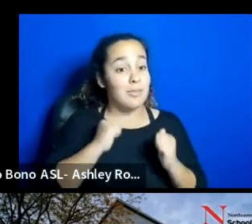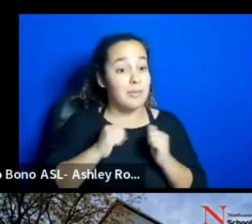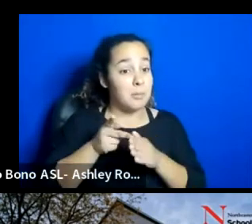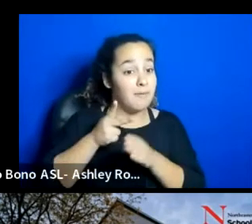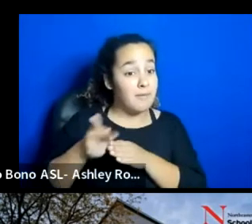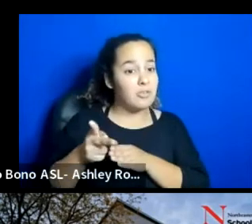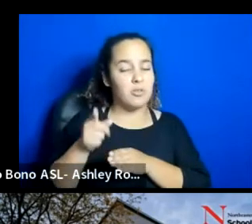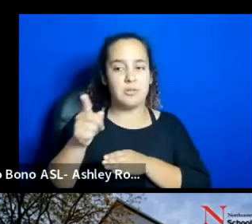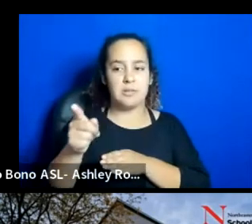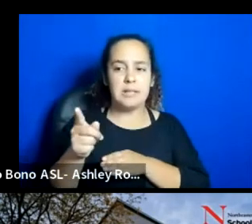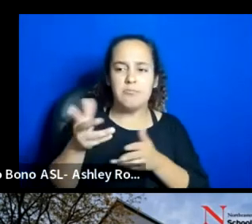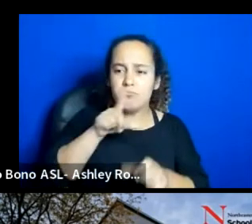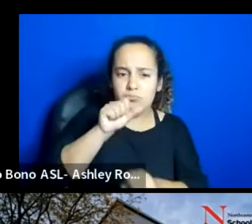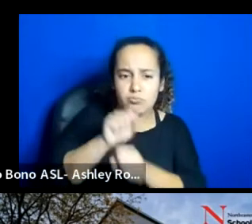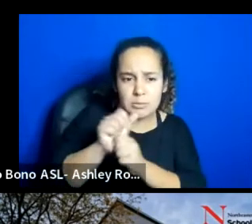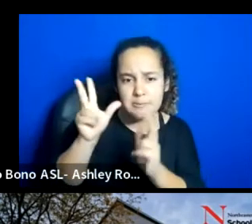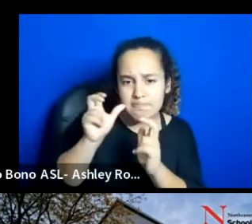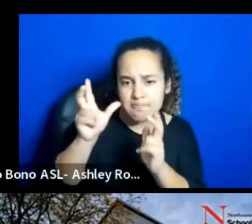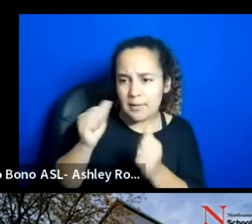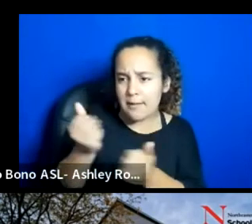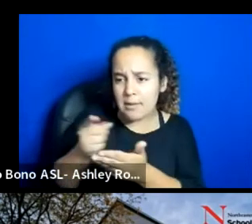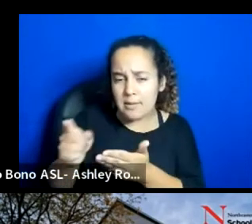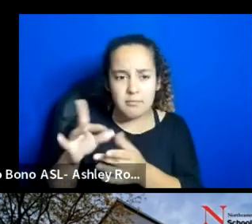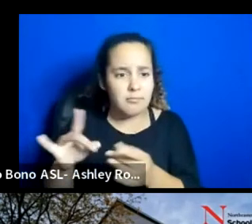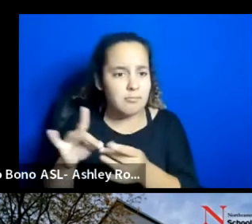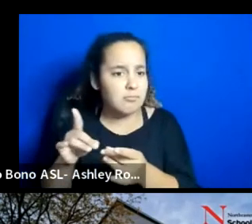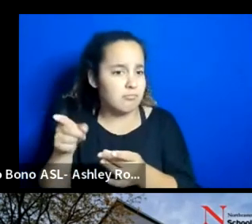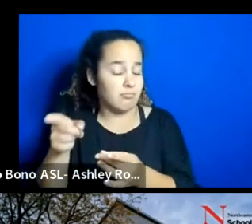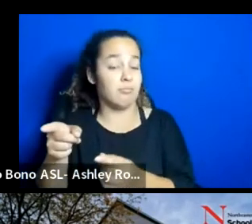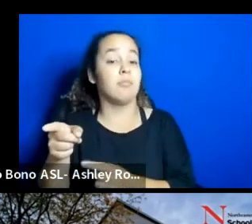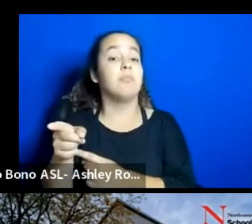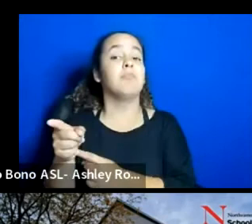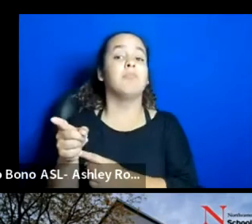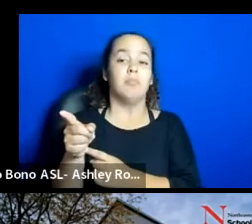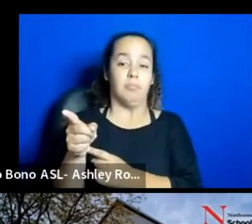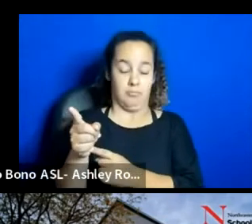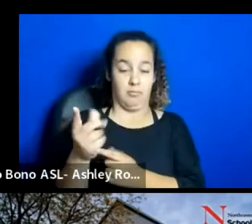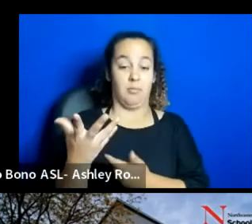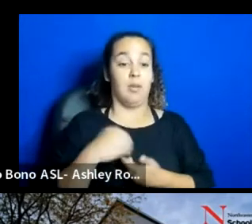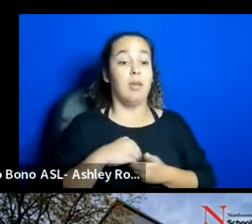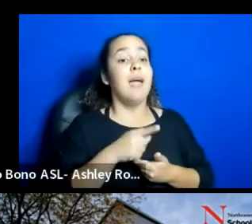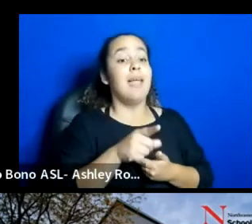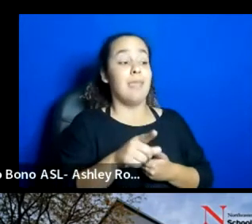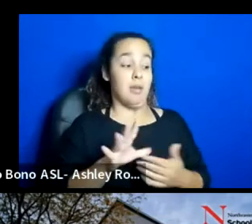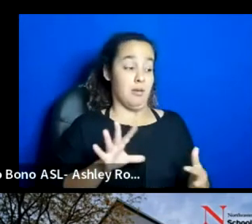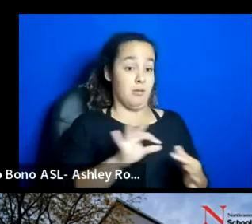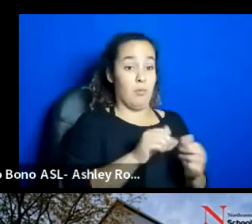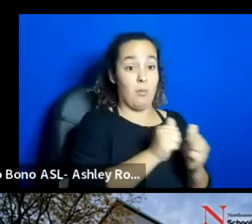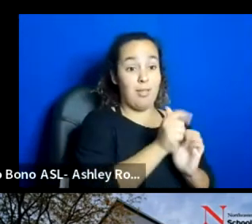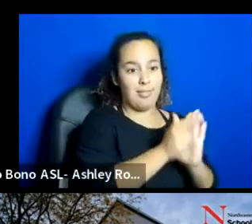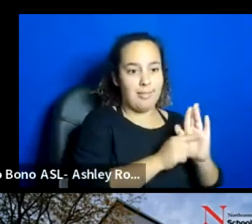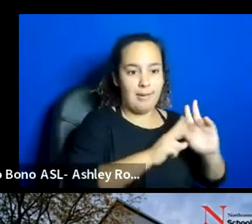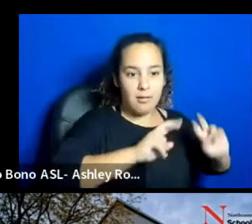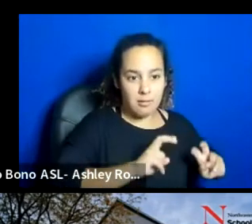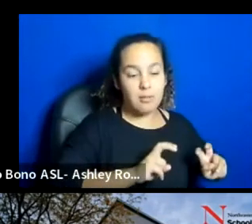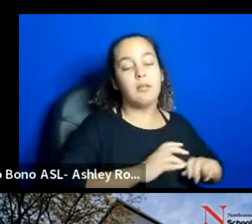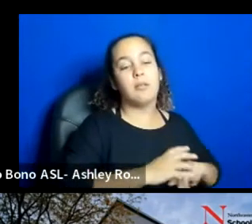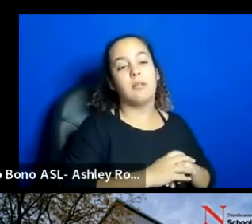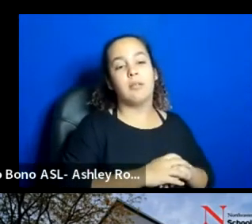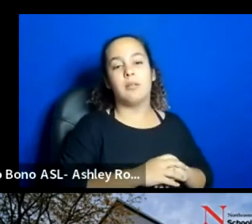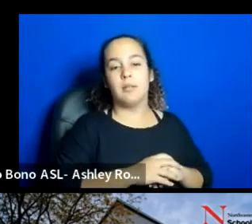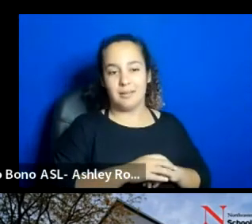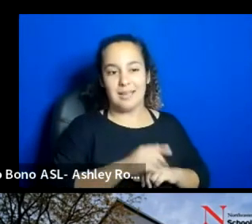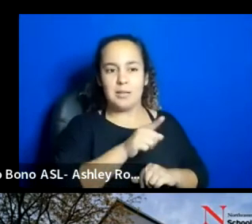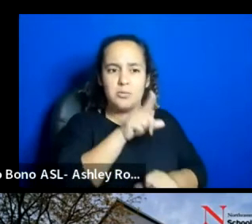say and using that to, in a sense, pepper his legal analysis with insights, but actually was really taking